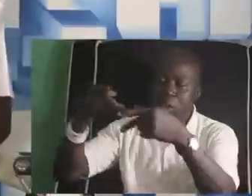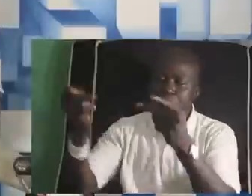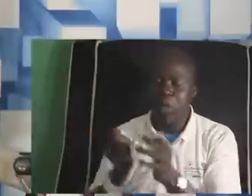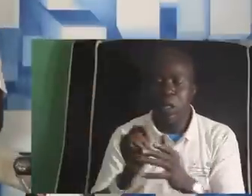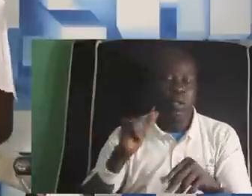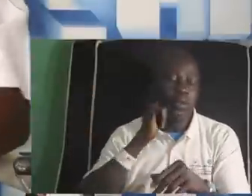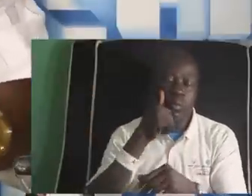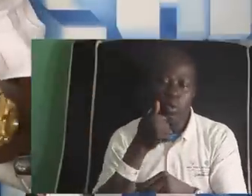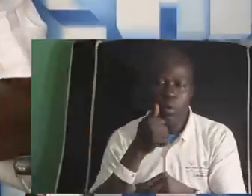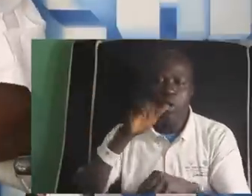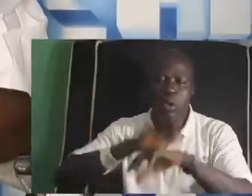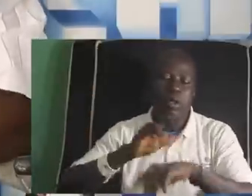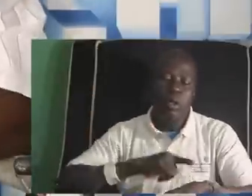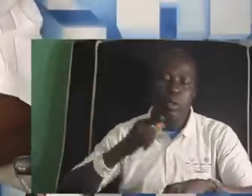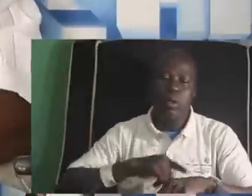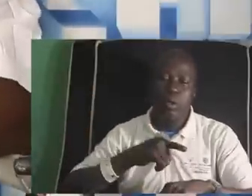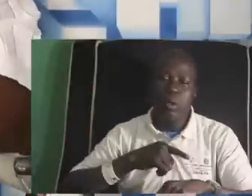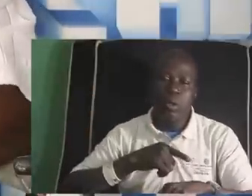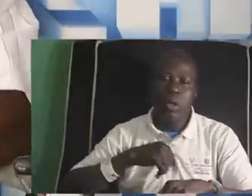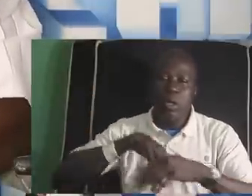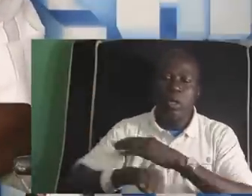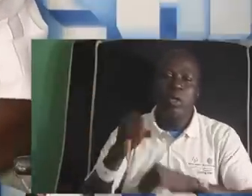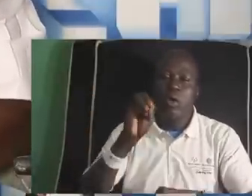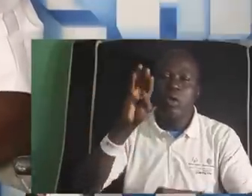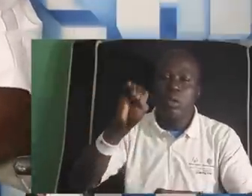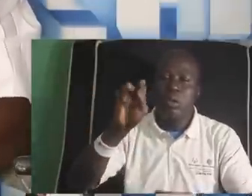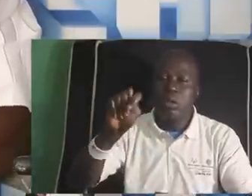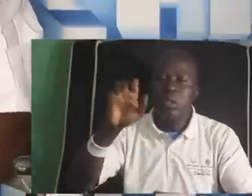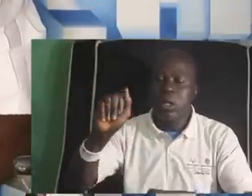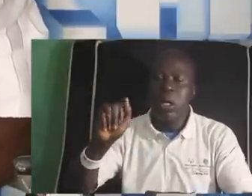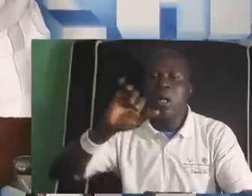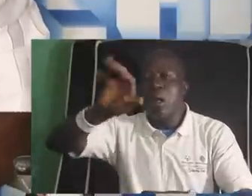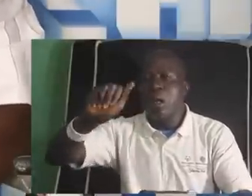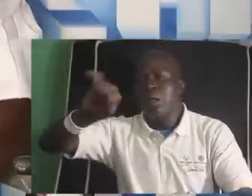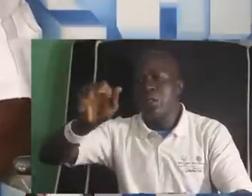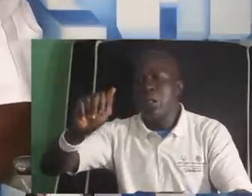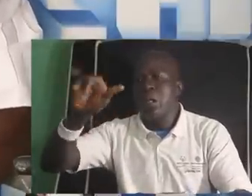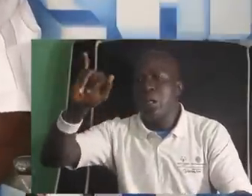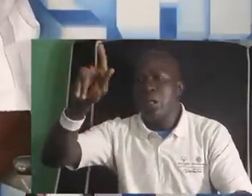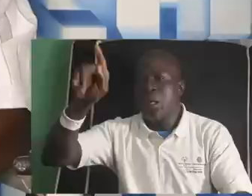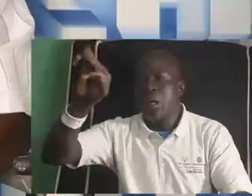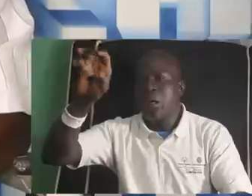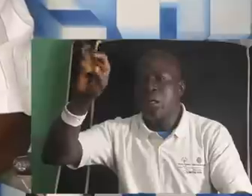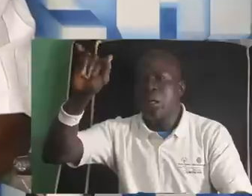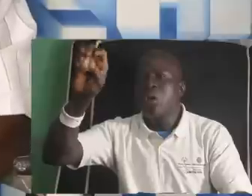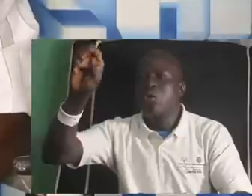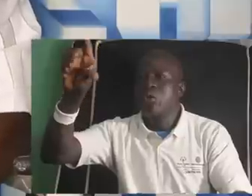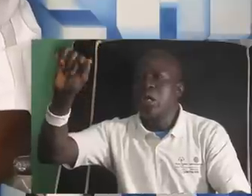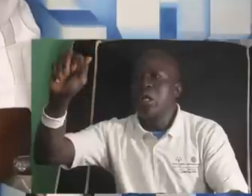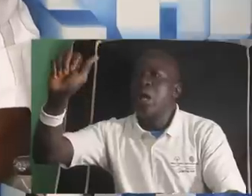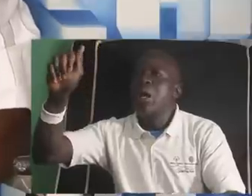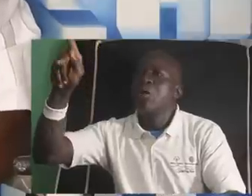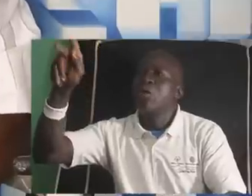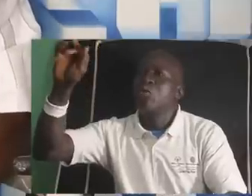adi ola. Tomorrow. Ilu Eko. Lagos. Ni Ota. Ota. Aja. Aja. Ikorodu. Ikorodu. Lusada. Lusada.